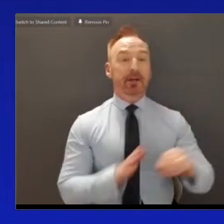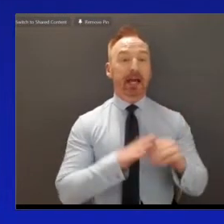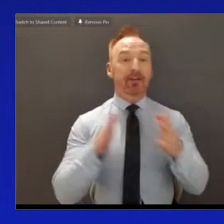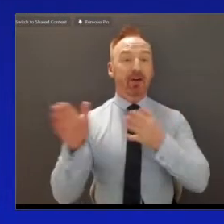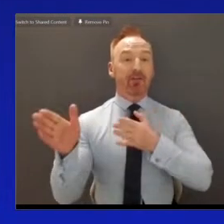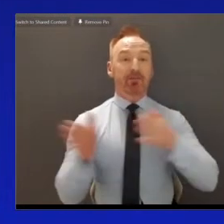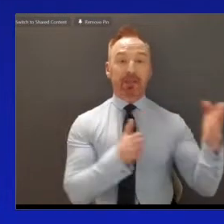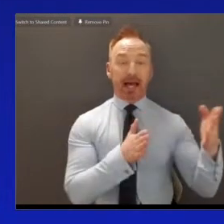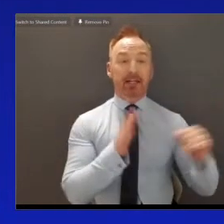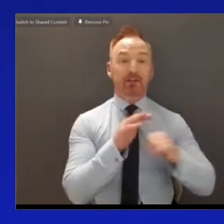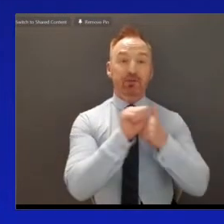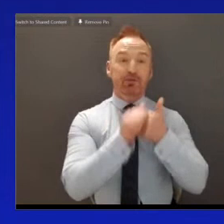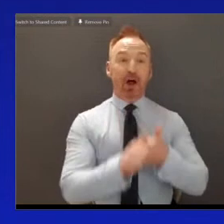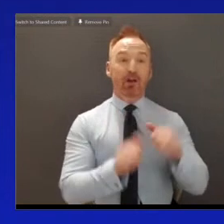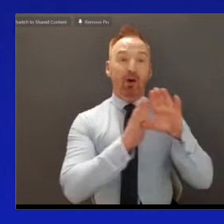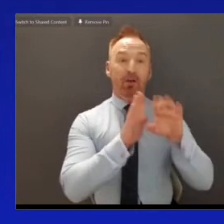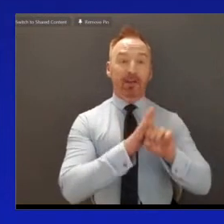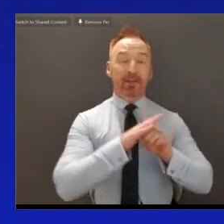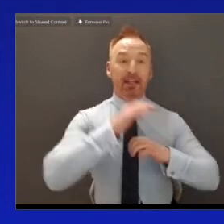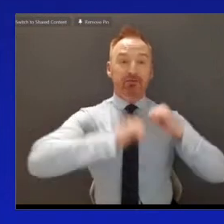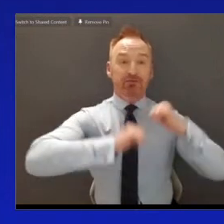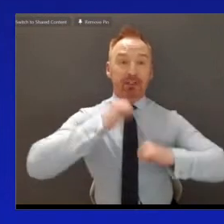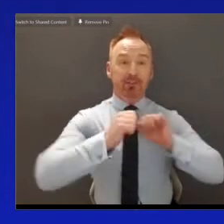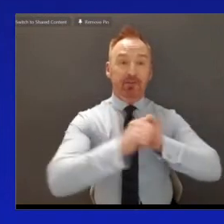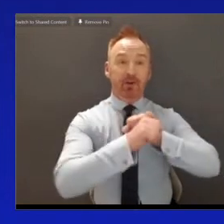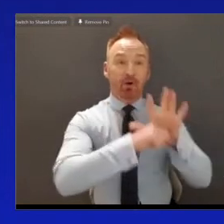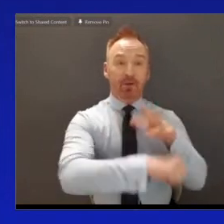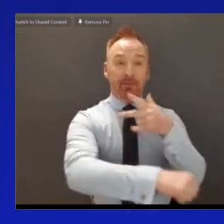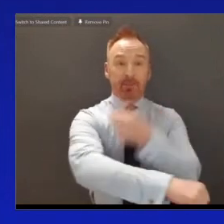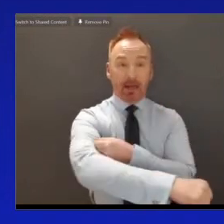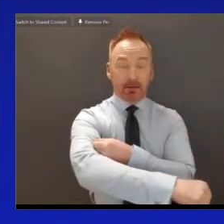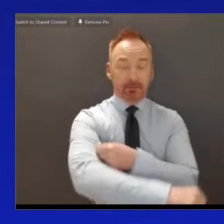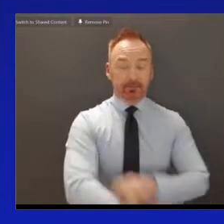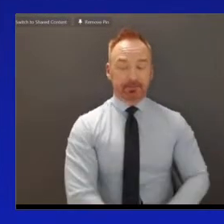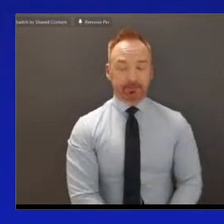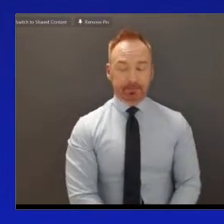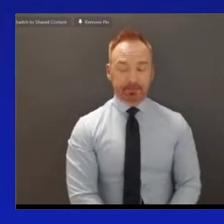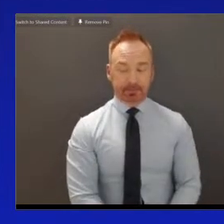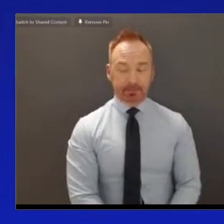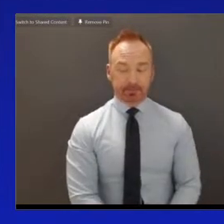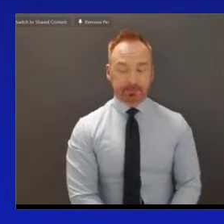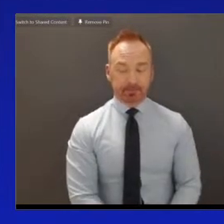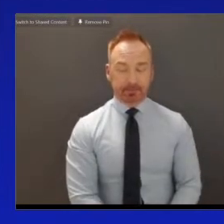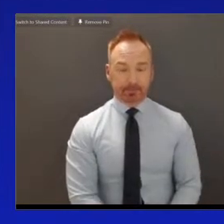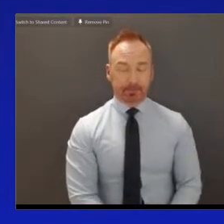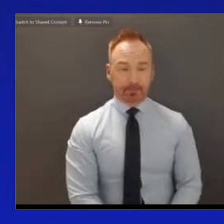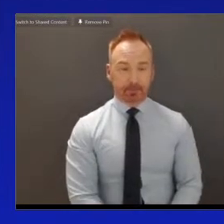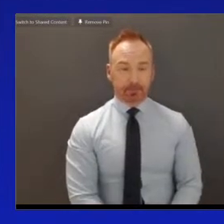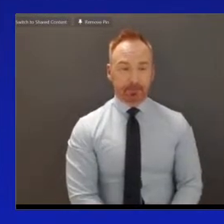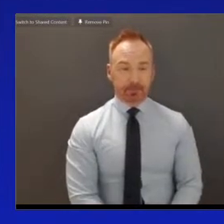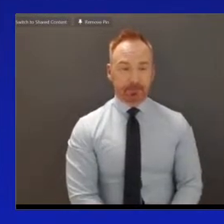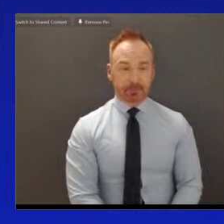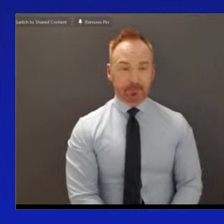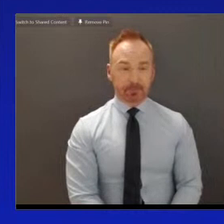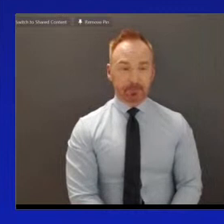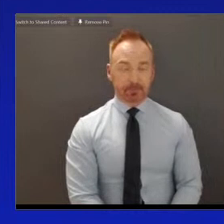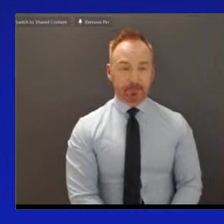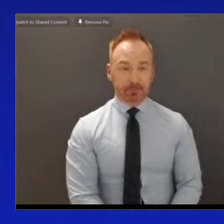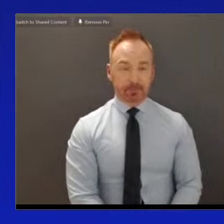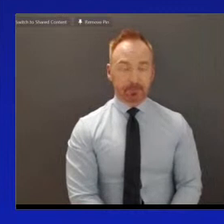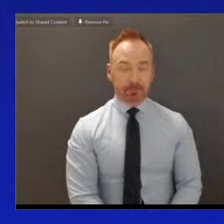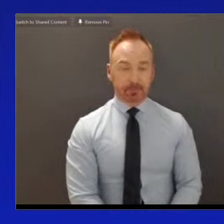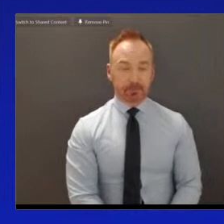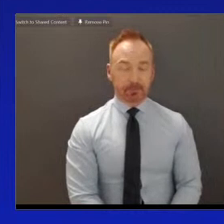la distribution des vaccins contre la COVID-19 de la province. There are 3 phases to the province's